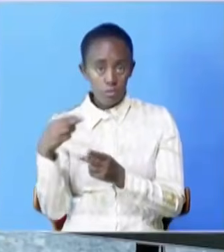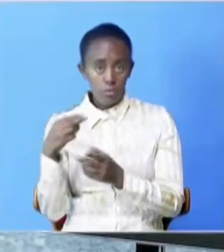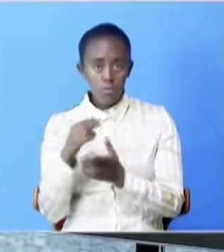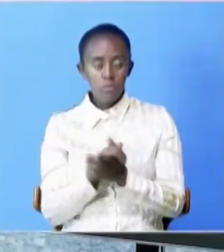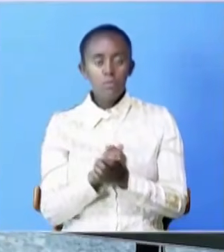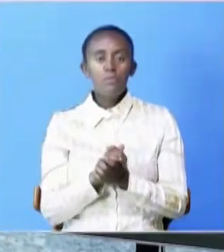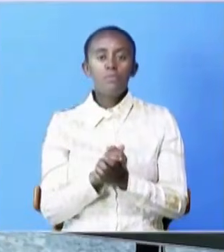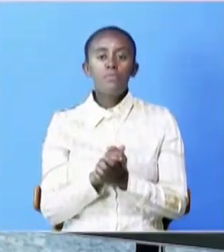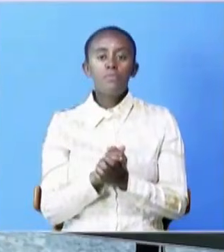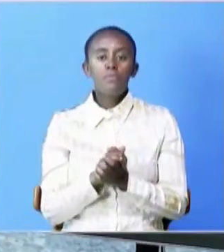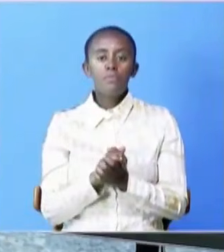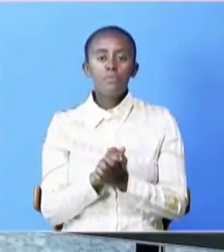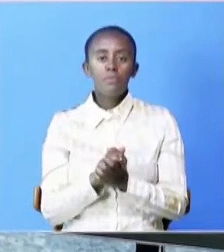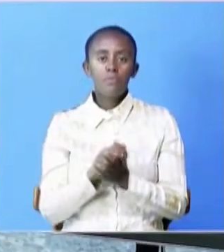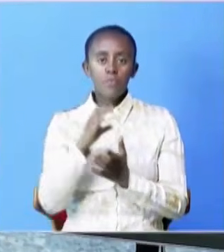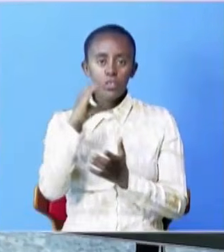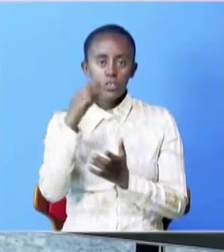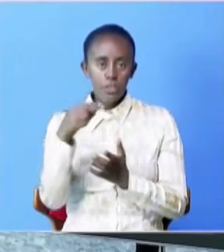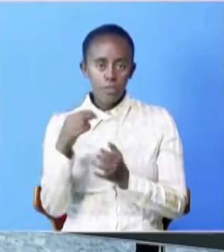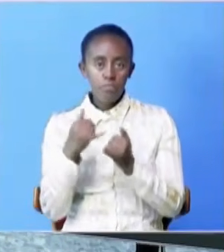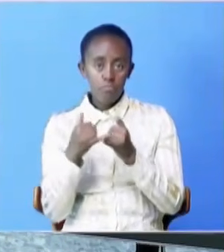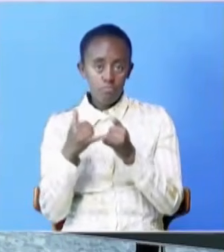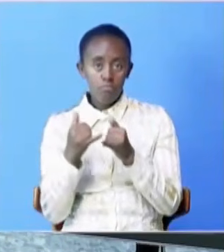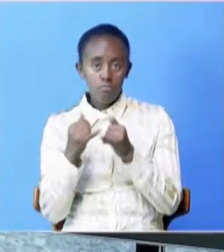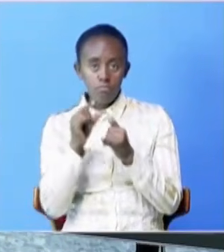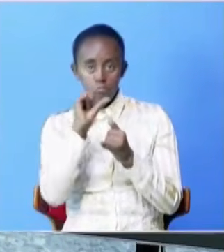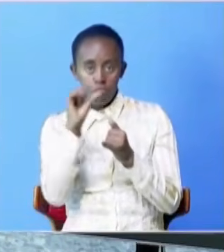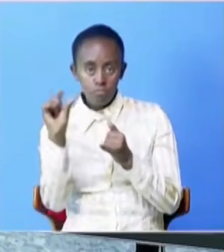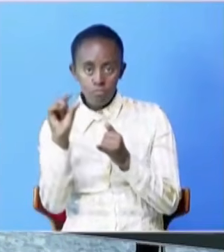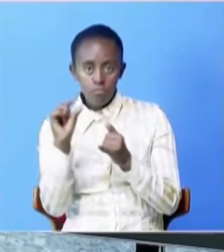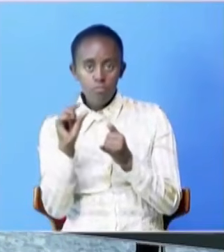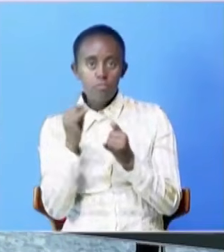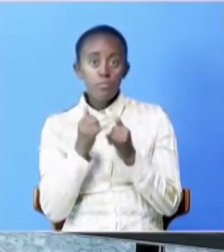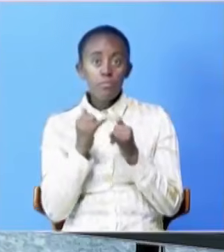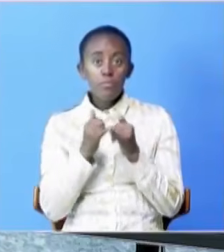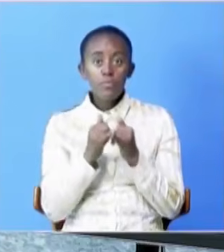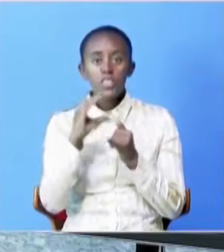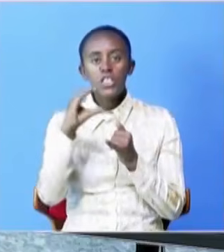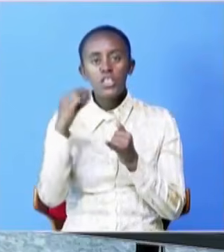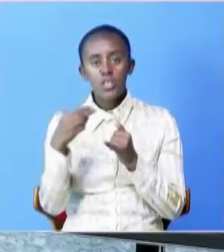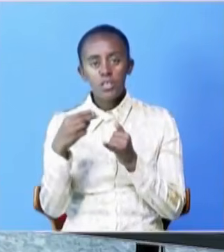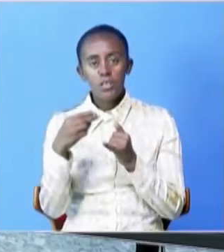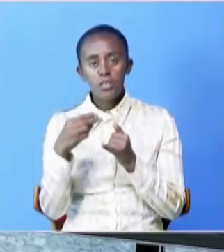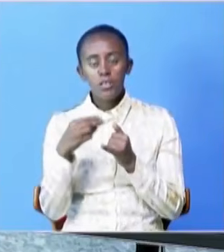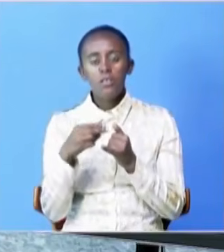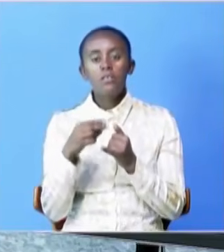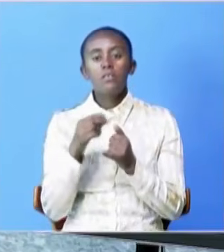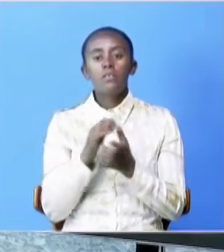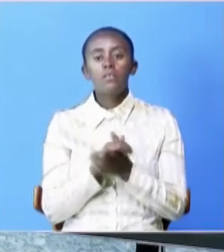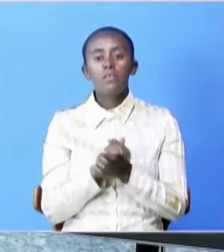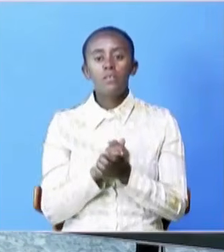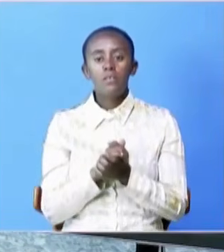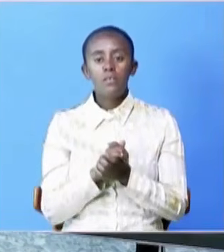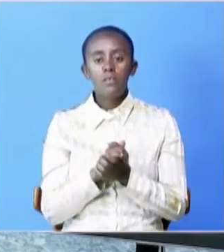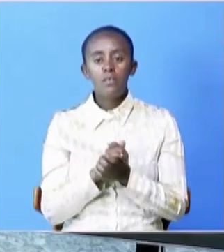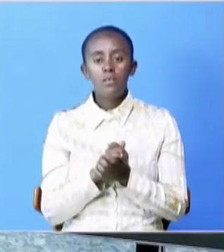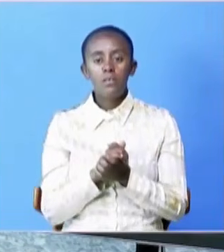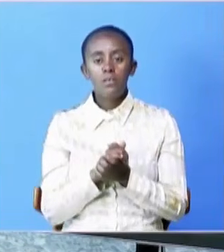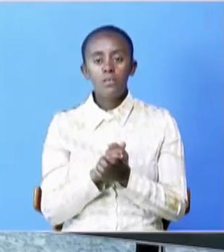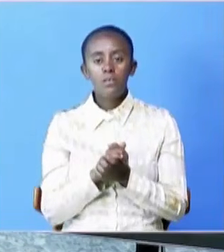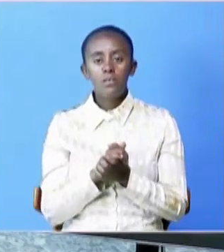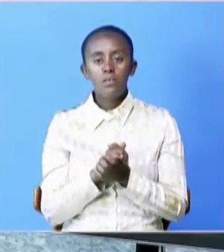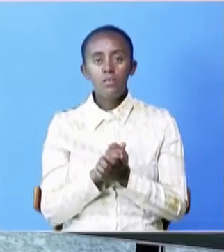Watch. We have CH. It ends with CH. If that is the case, when we